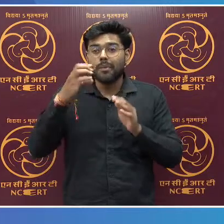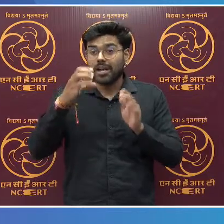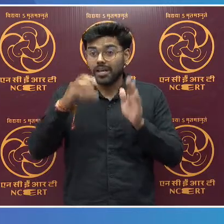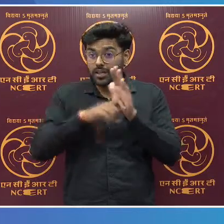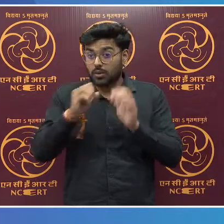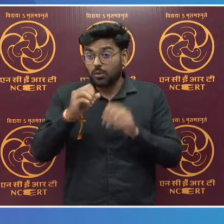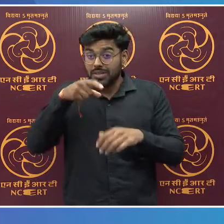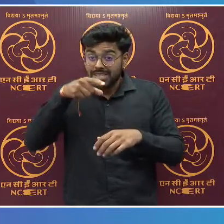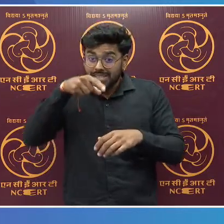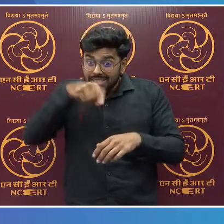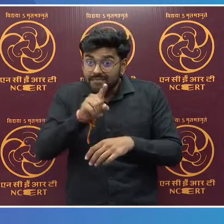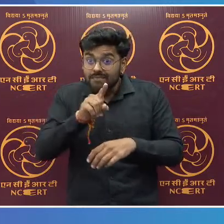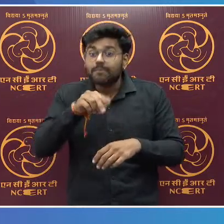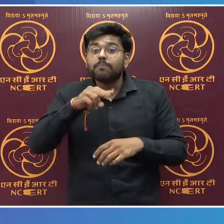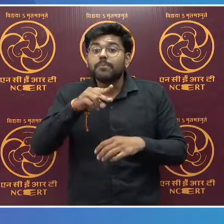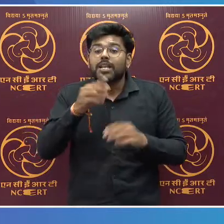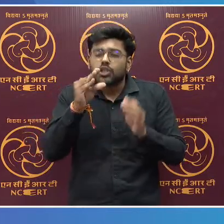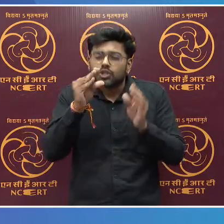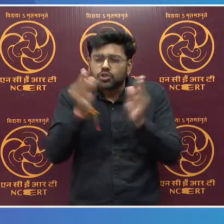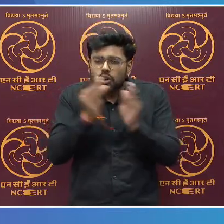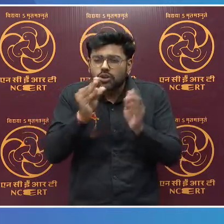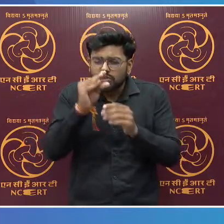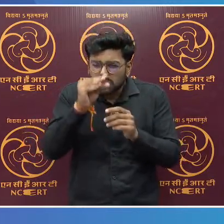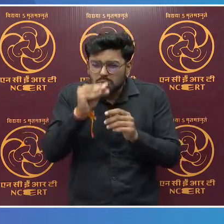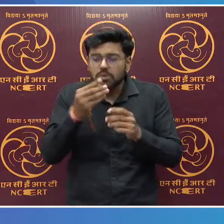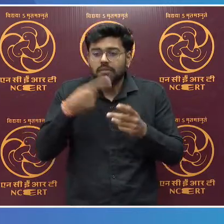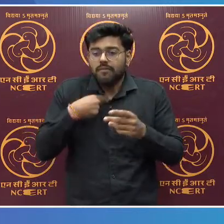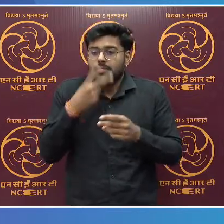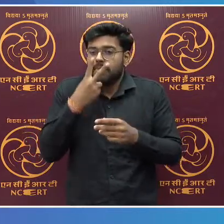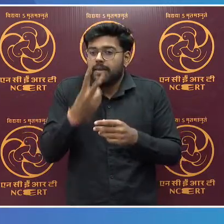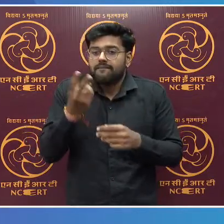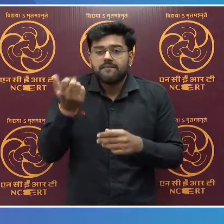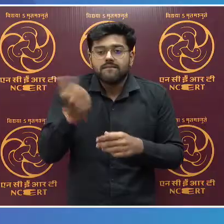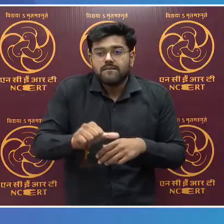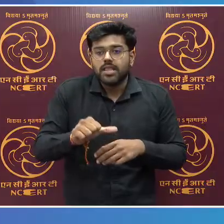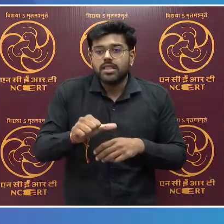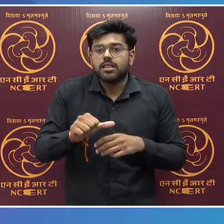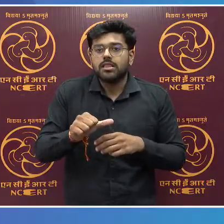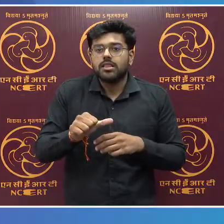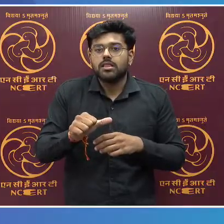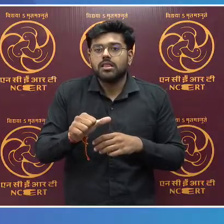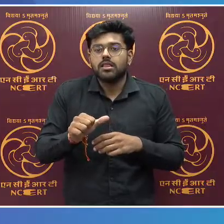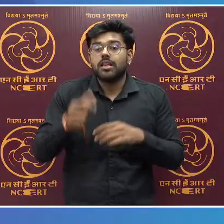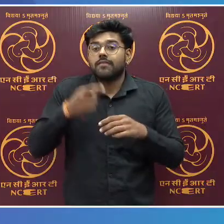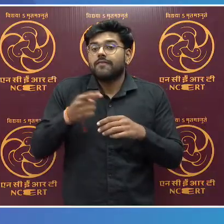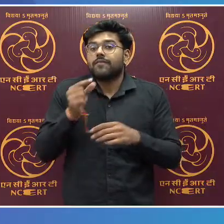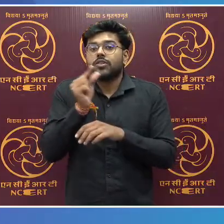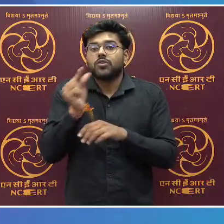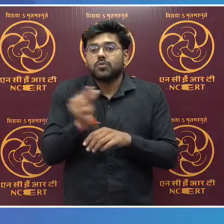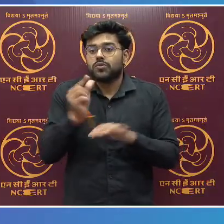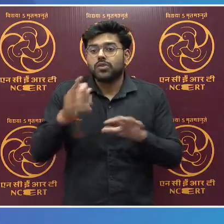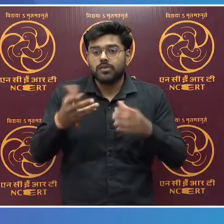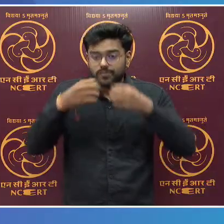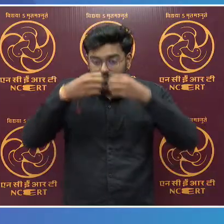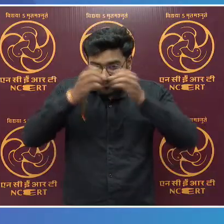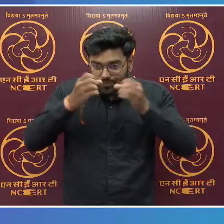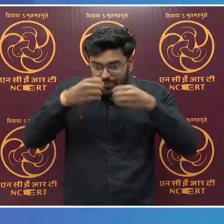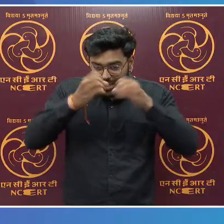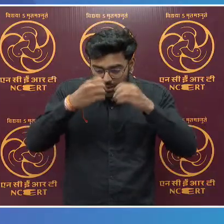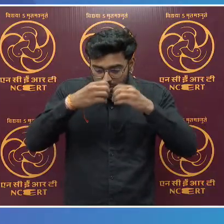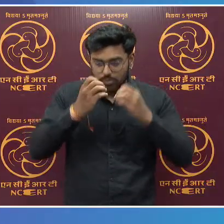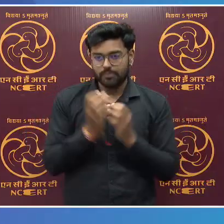word itself says that they are very small for us to see, and for that what we are using a